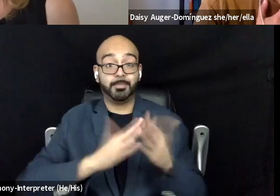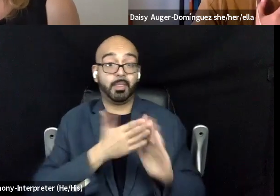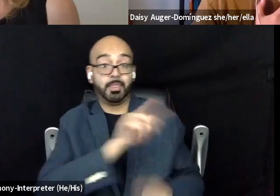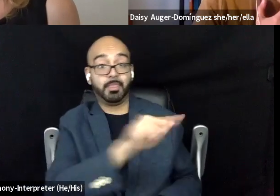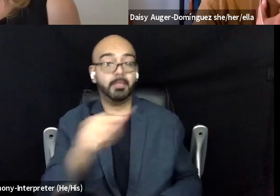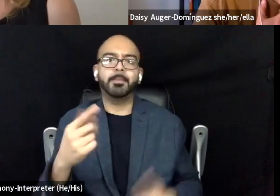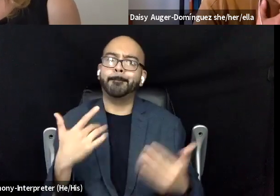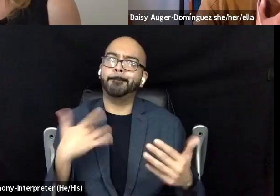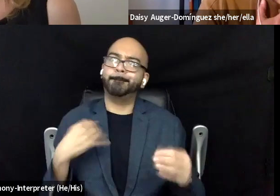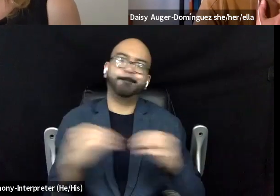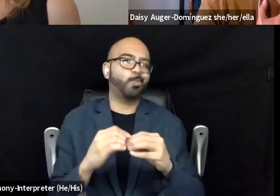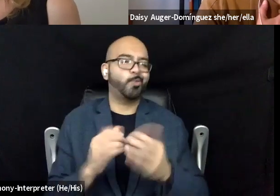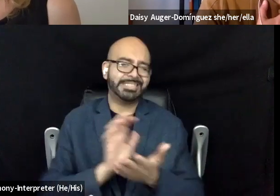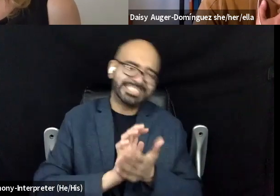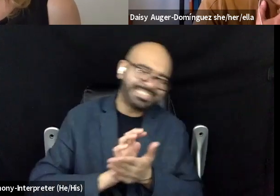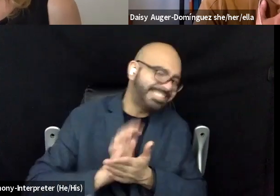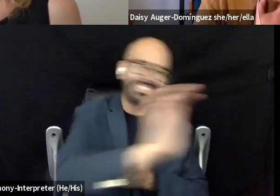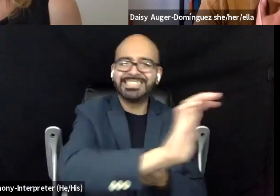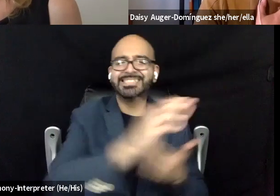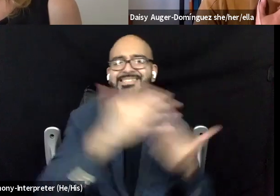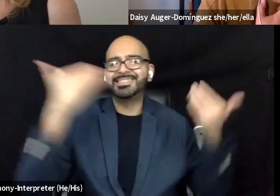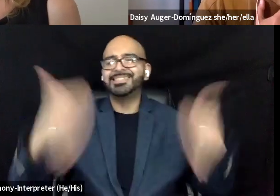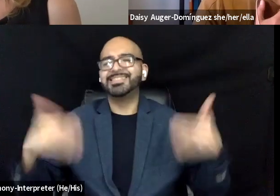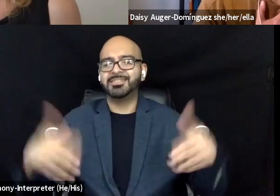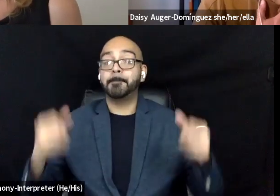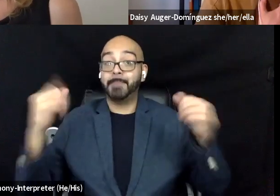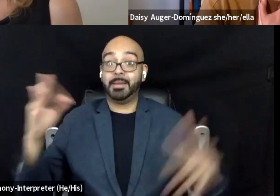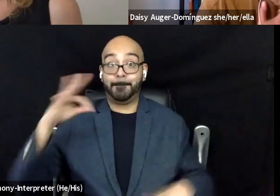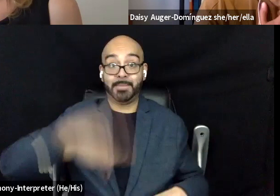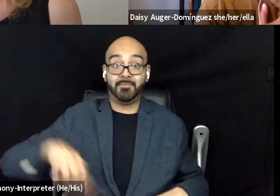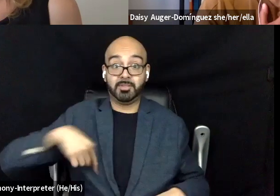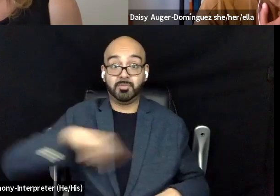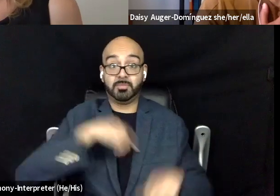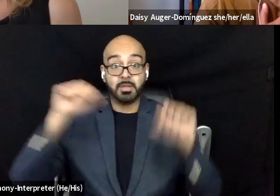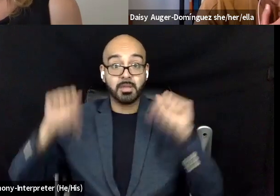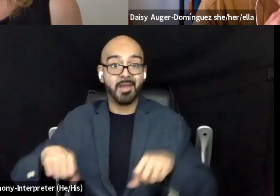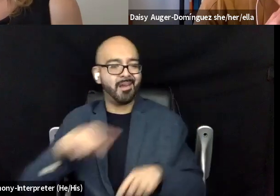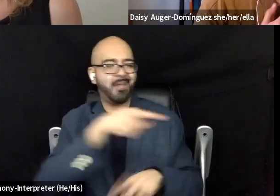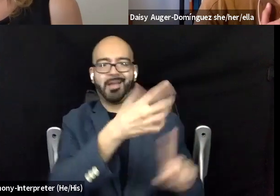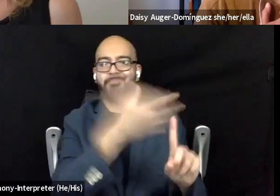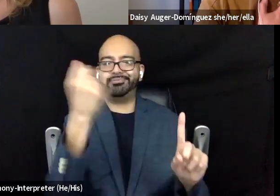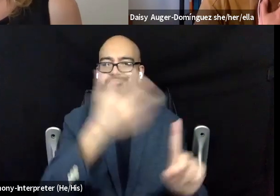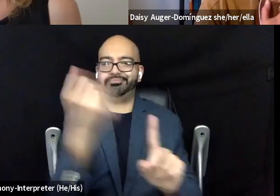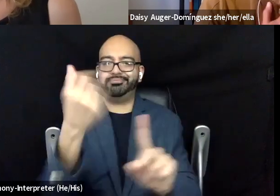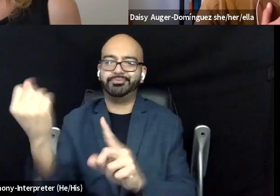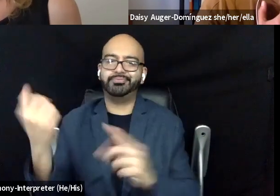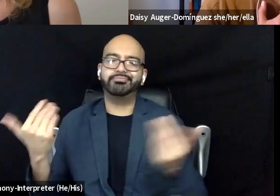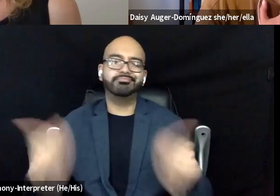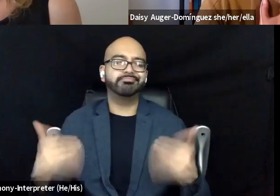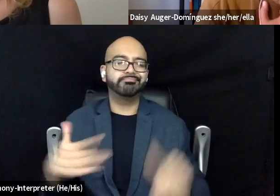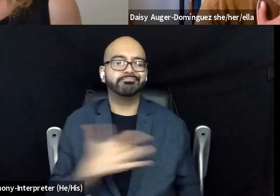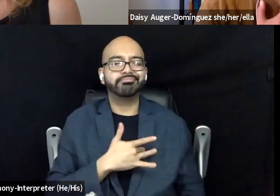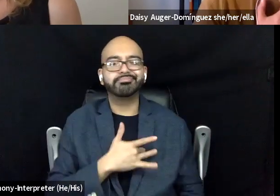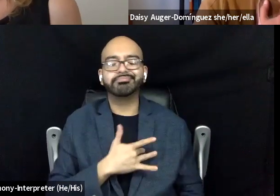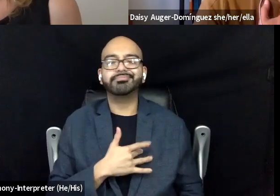where so many of the benefits that some of us take for granted are being taken away from so many of us, I'm seeing